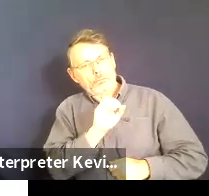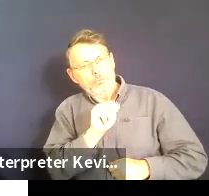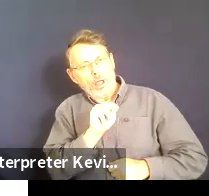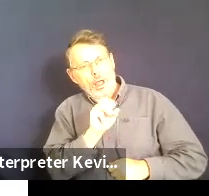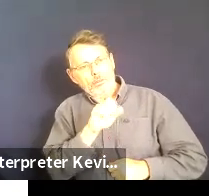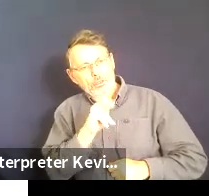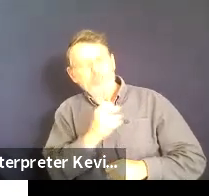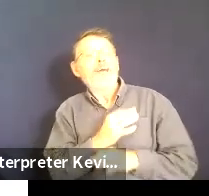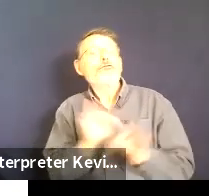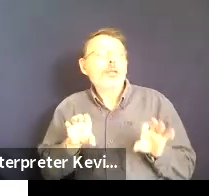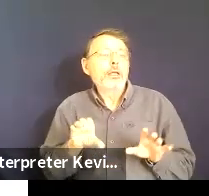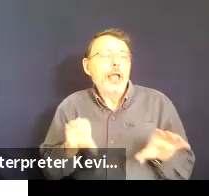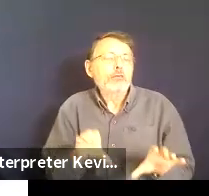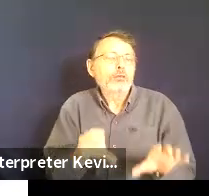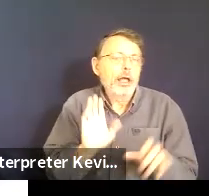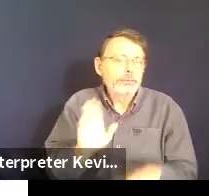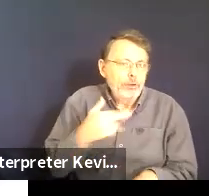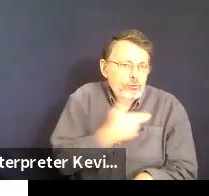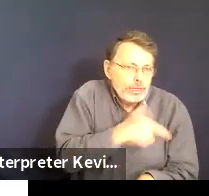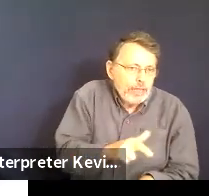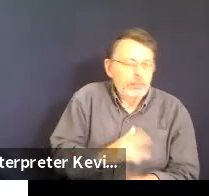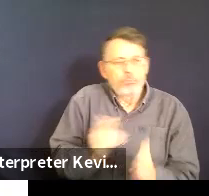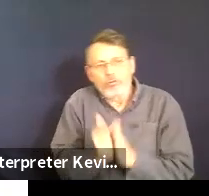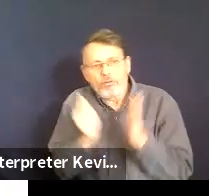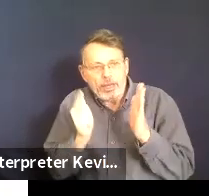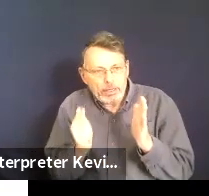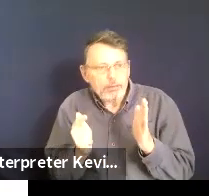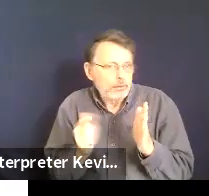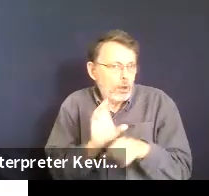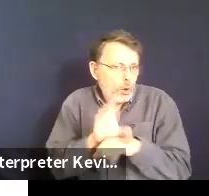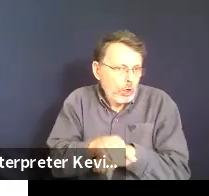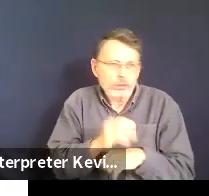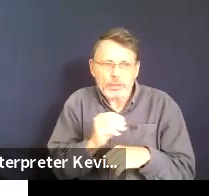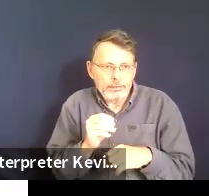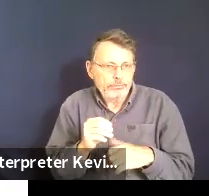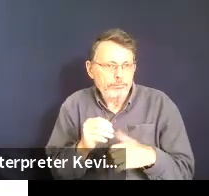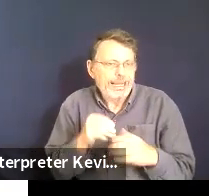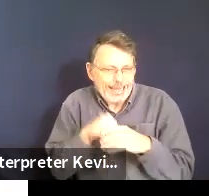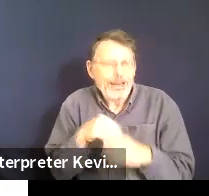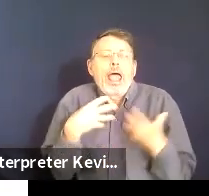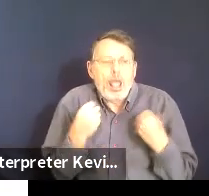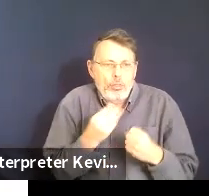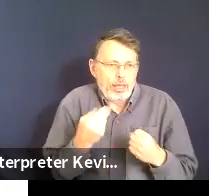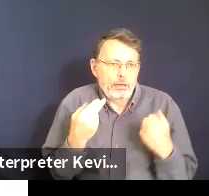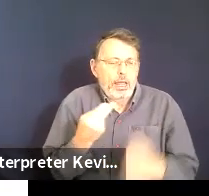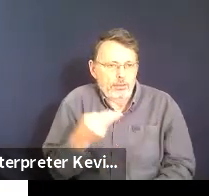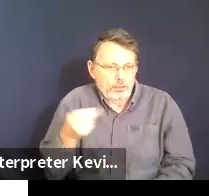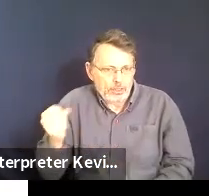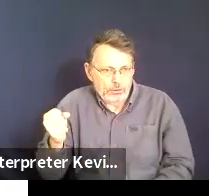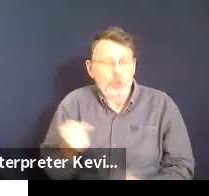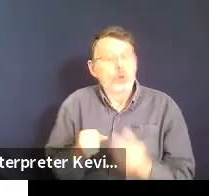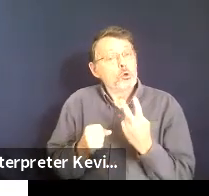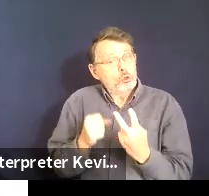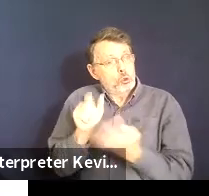and prohibiting coercion and discrimination in health and human services. Two of the laws that you may